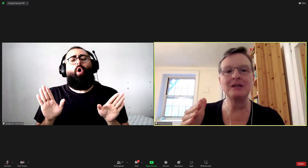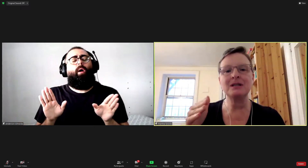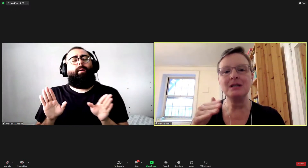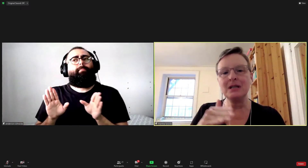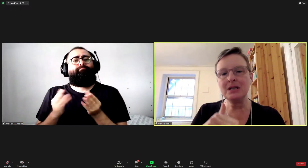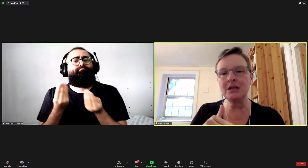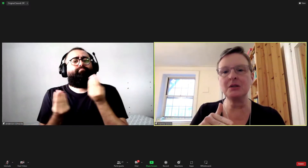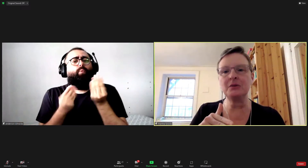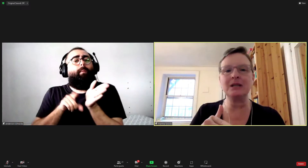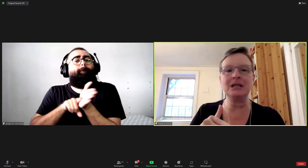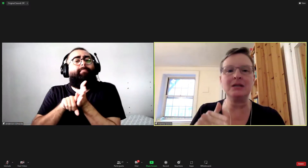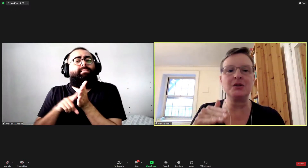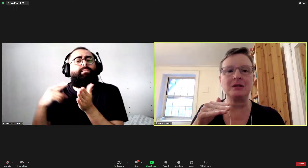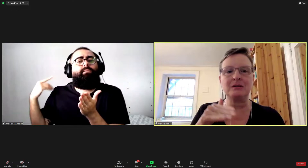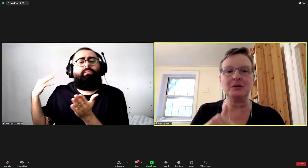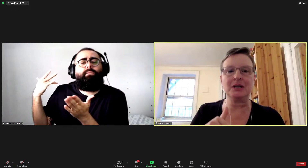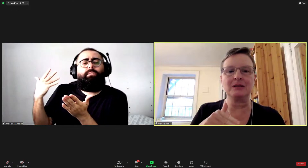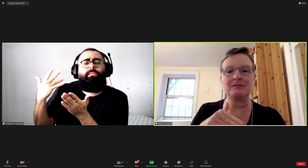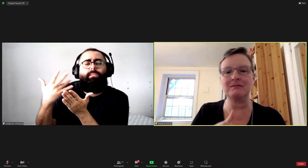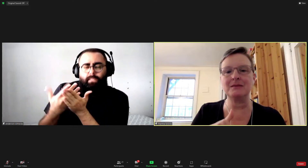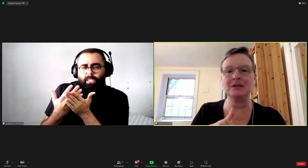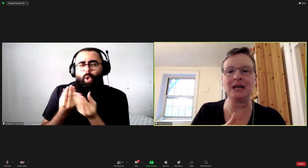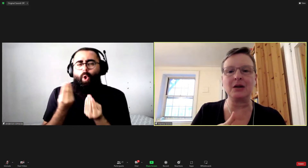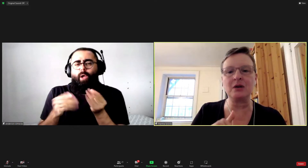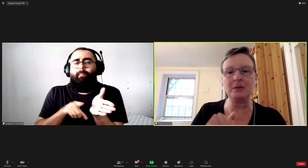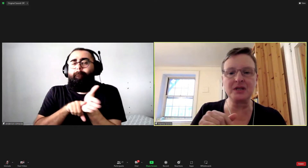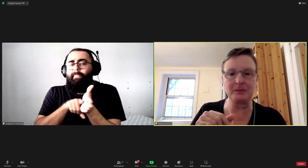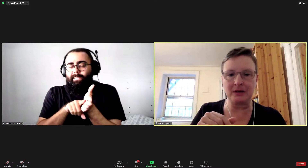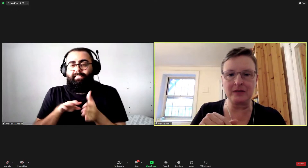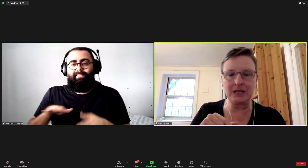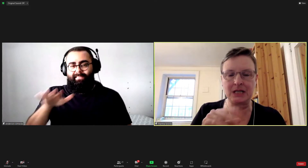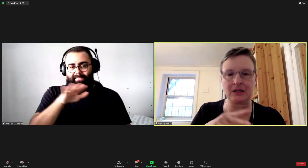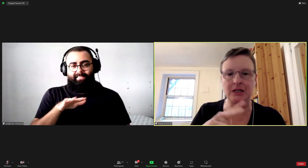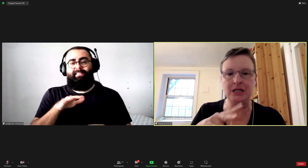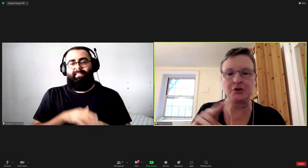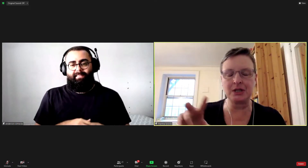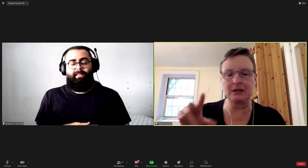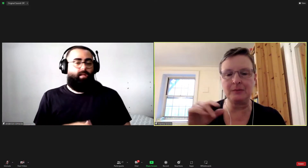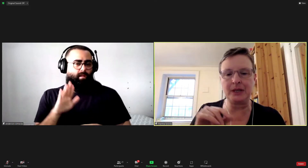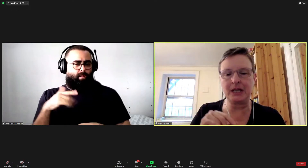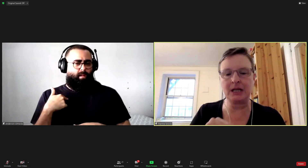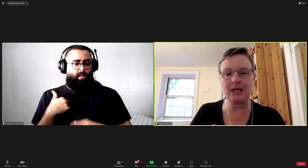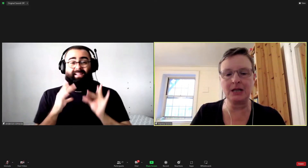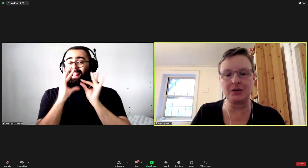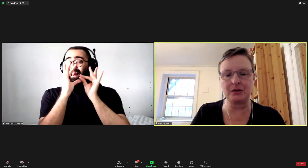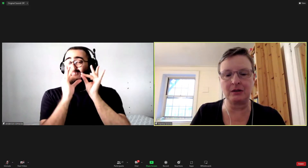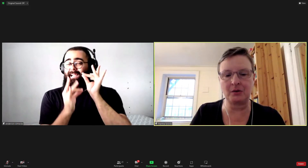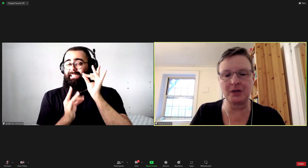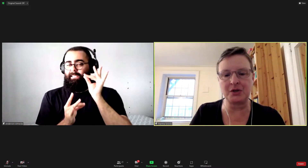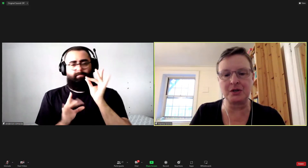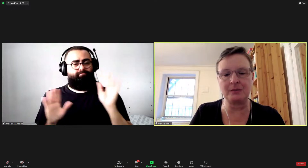research, not going into an enormous amount of detail on each study, but I can answer questions about